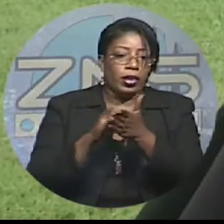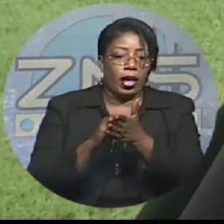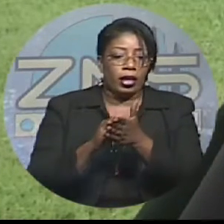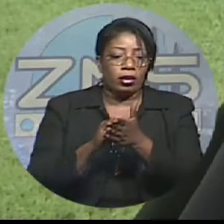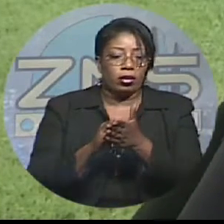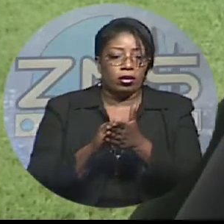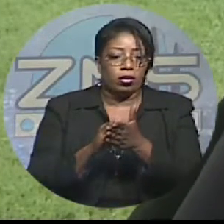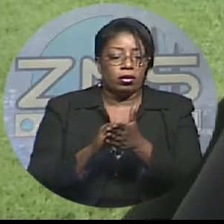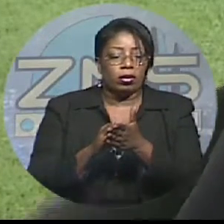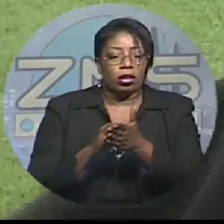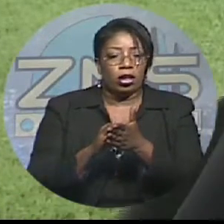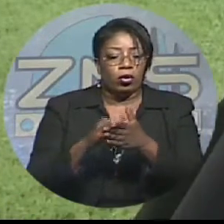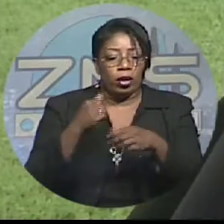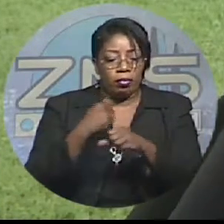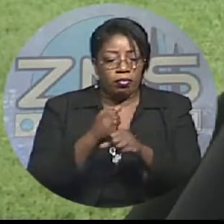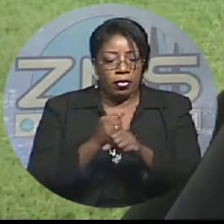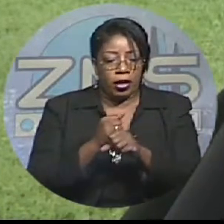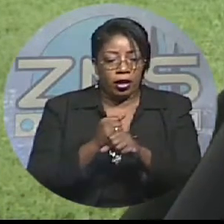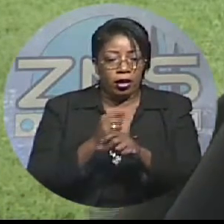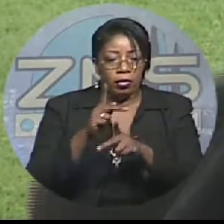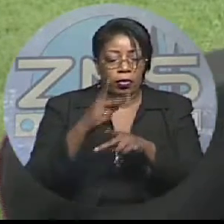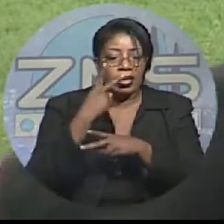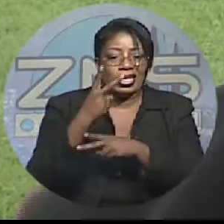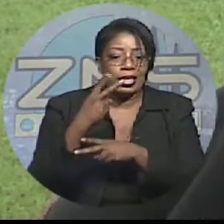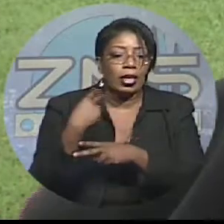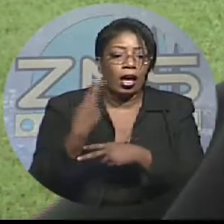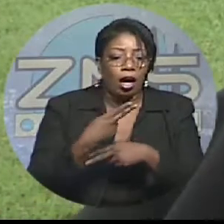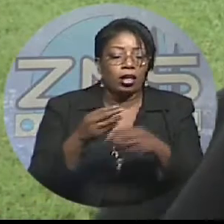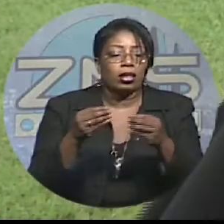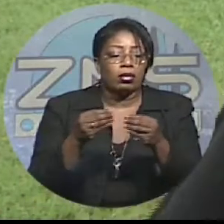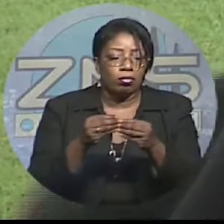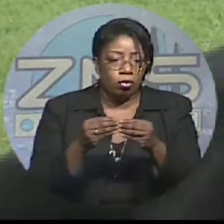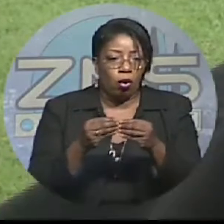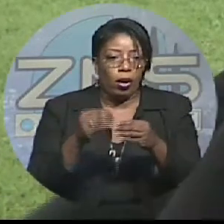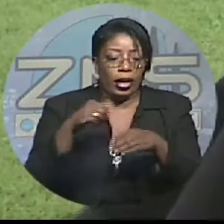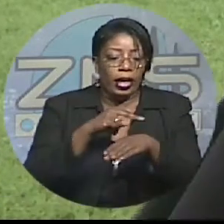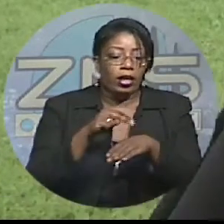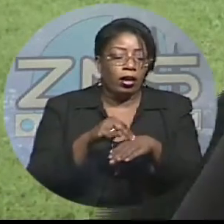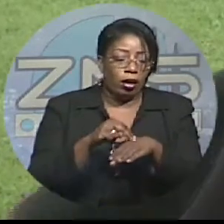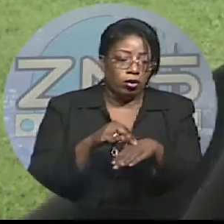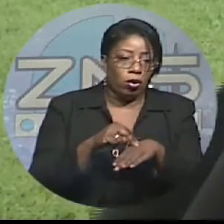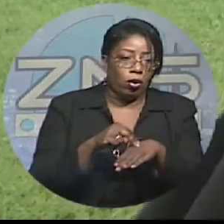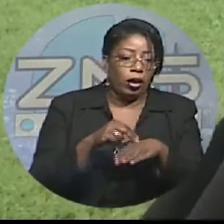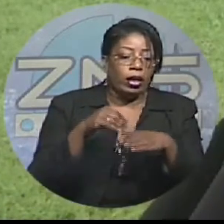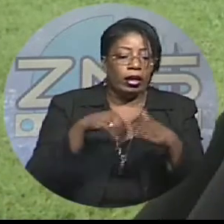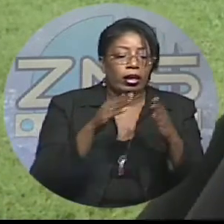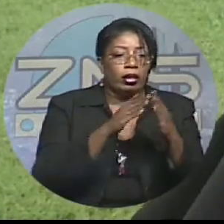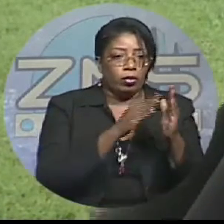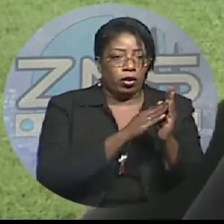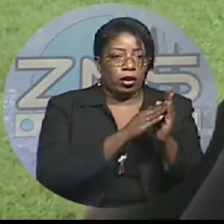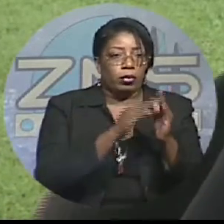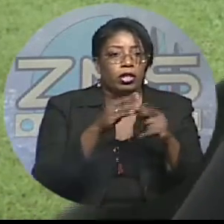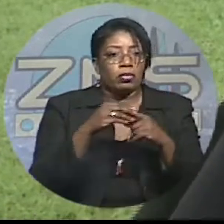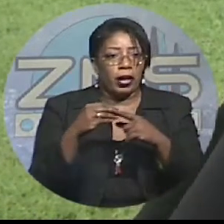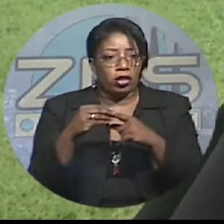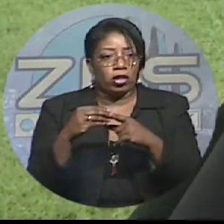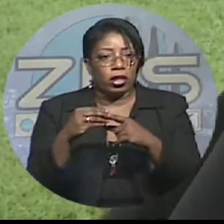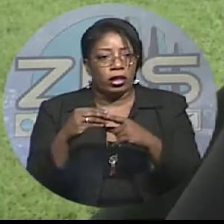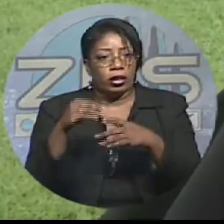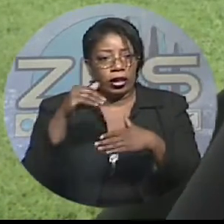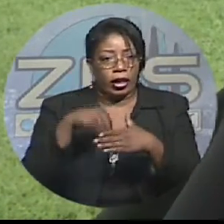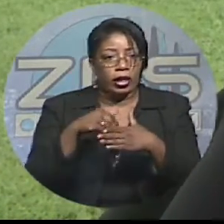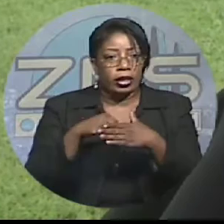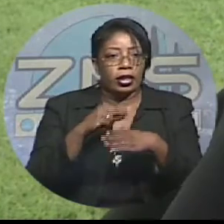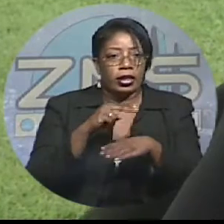presence felt even more in the New Providence community, but more especially in